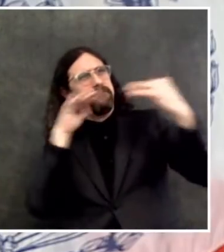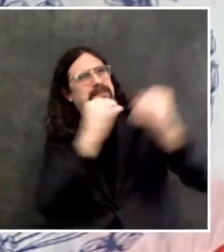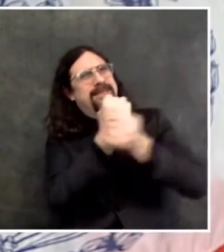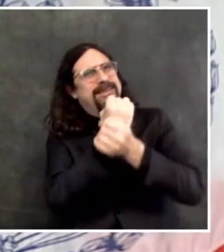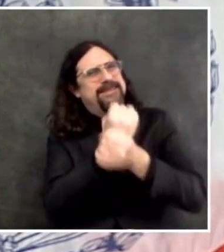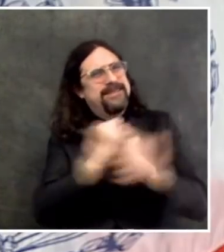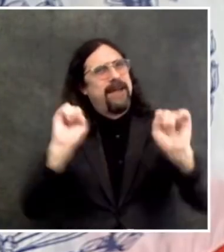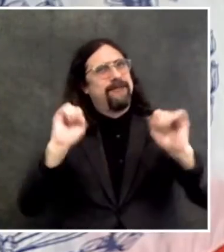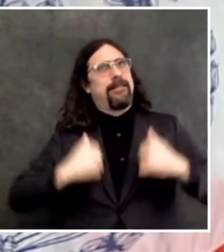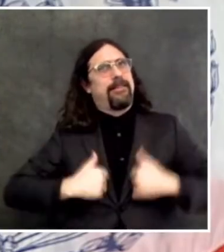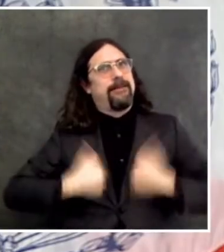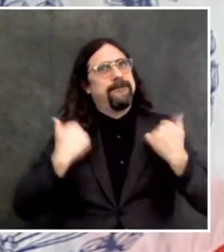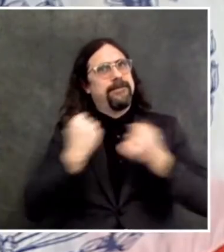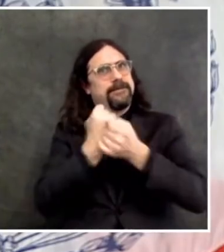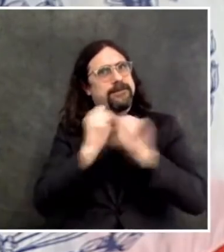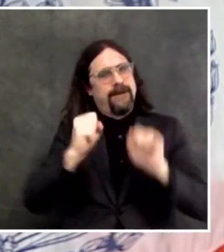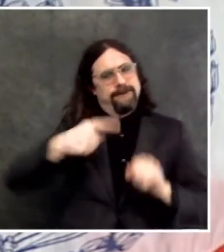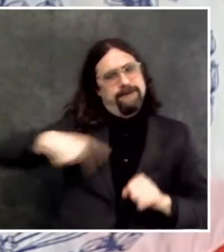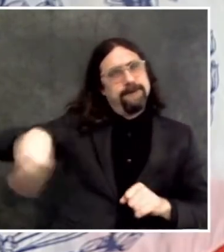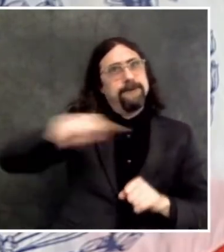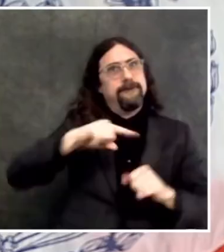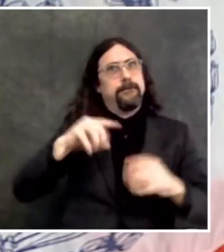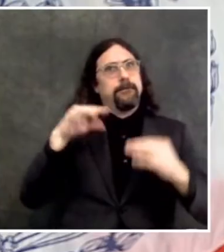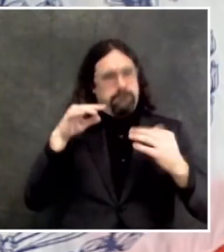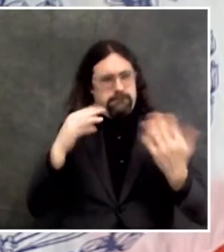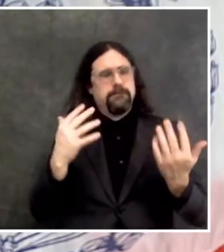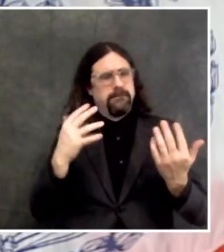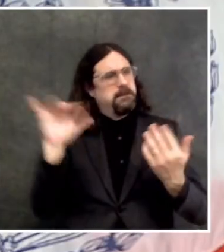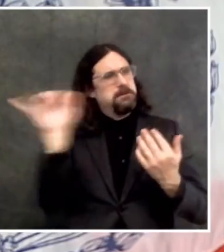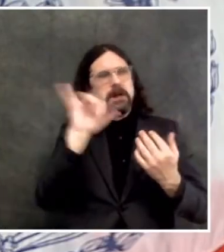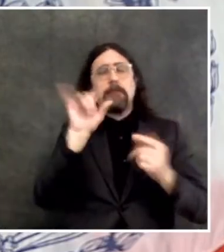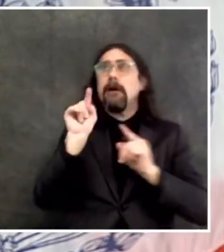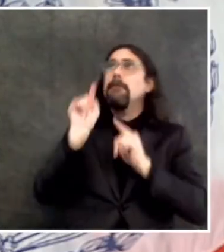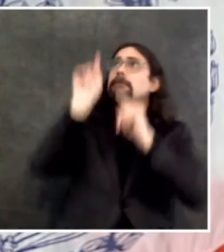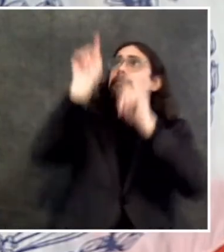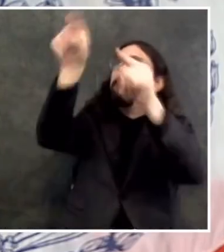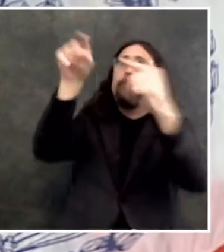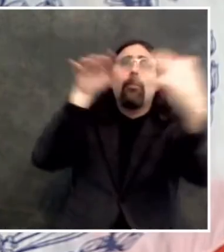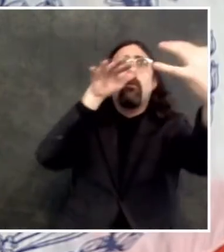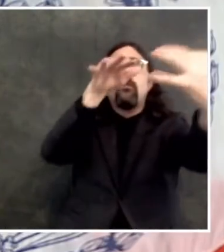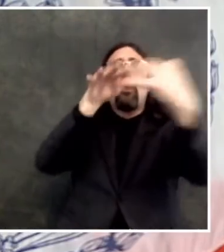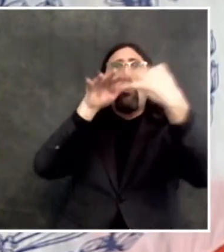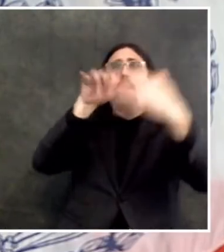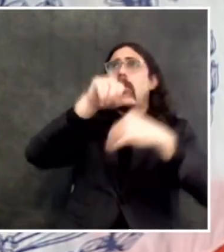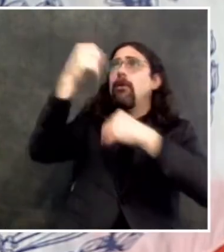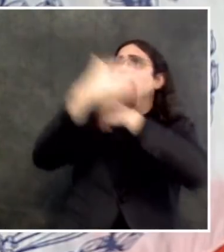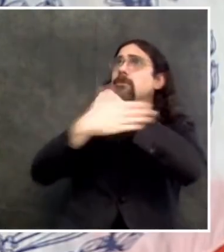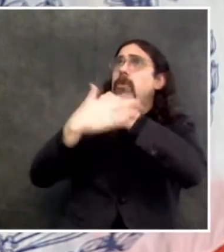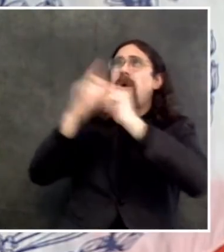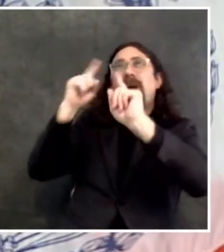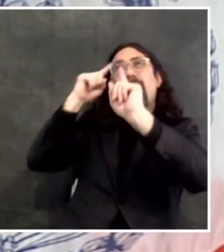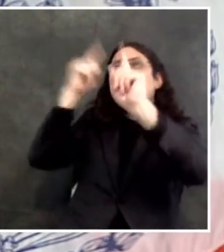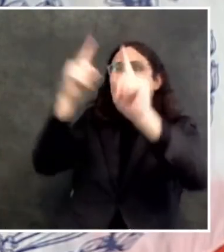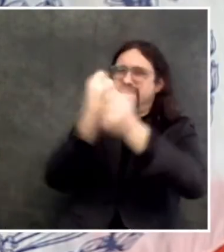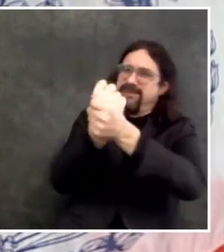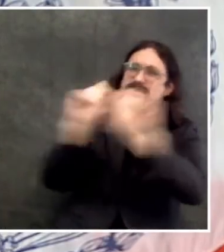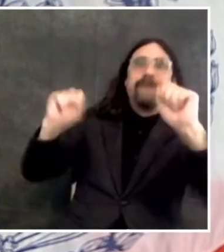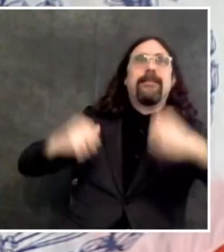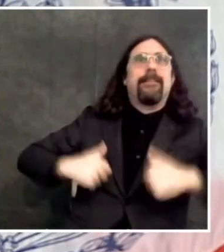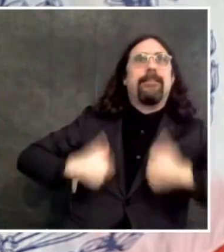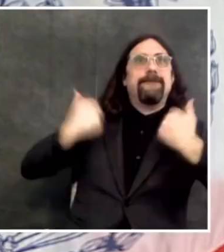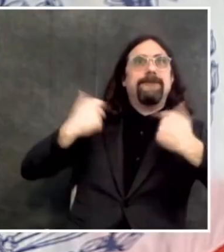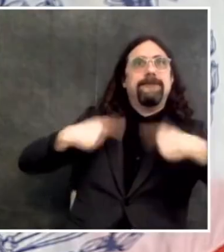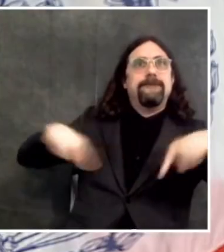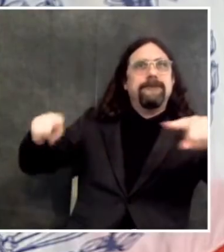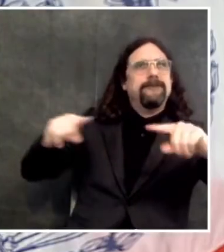national basis. We don't have the same kind of draft we used to have, but we're going to have to create something new right now at